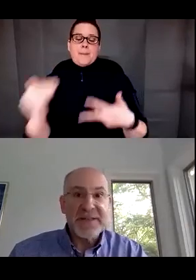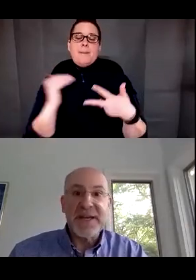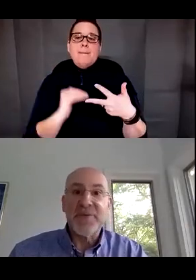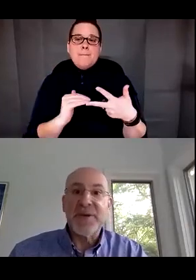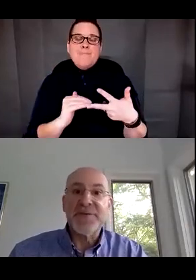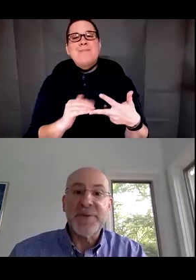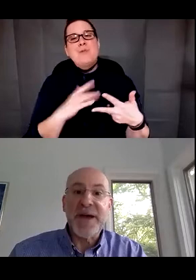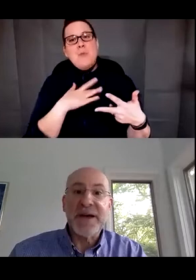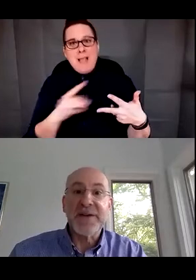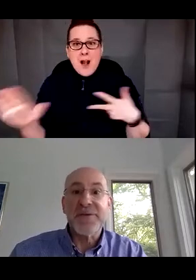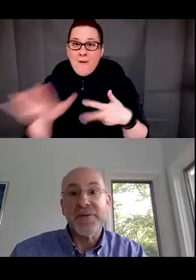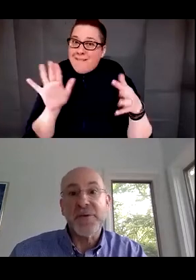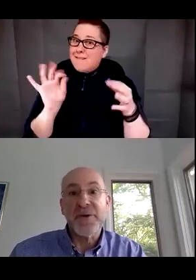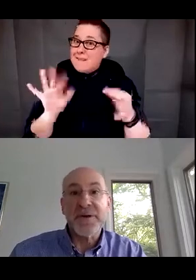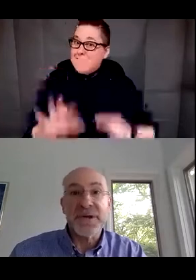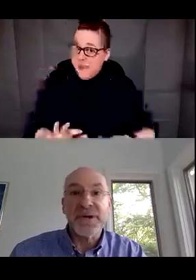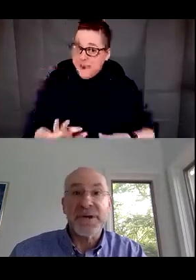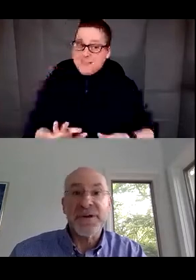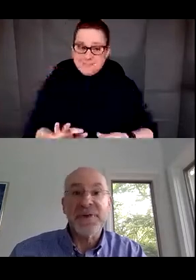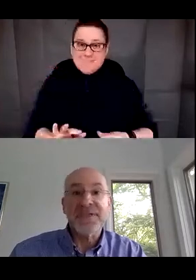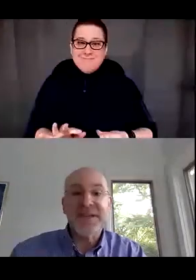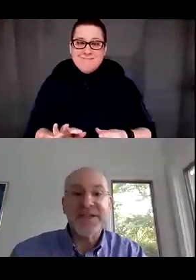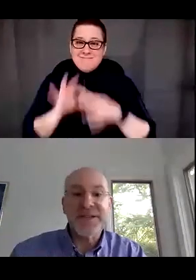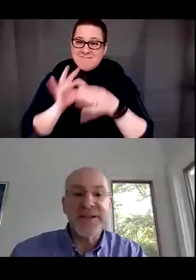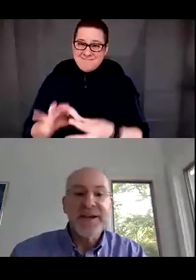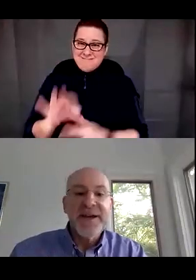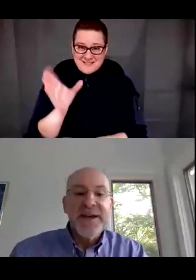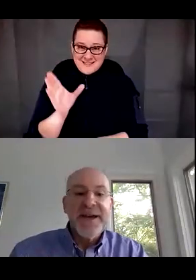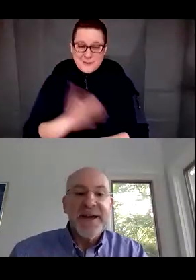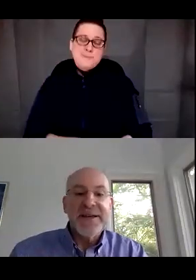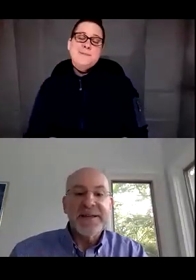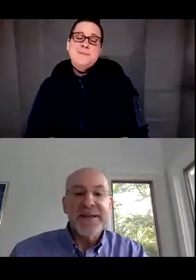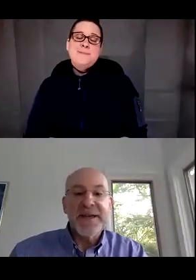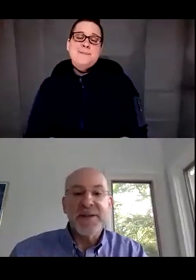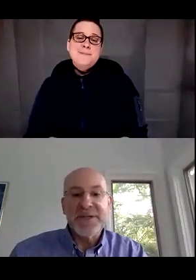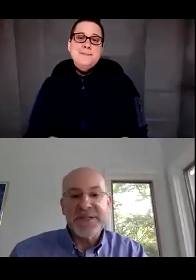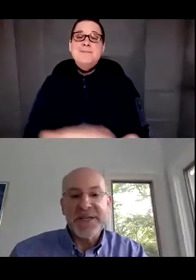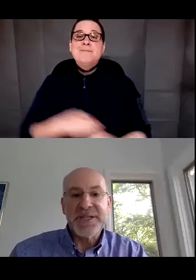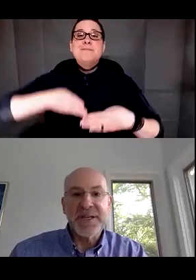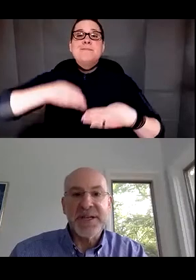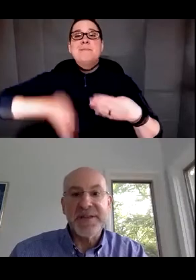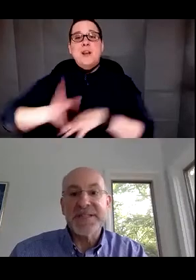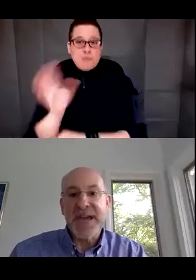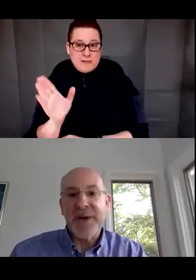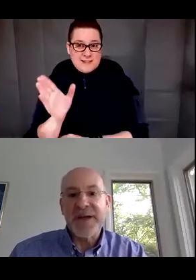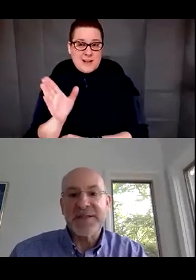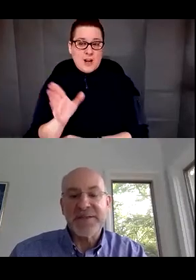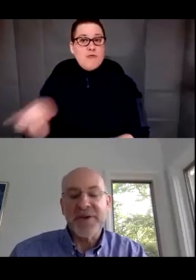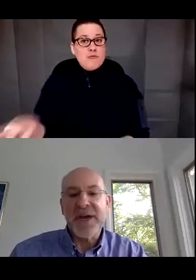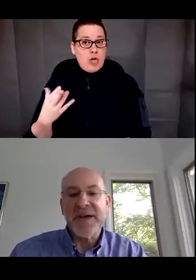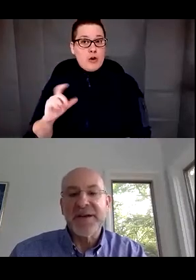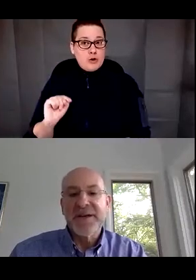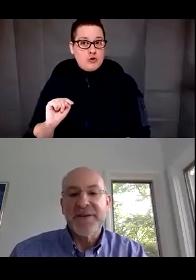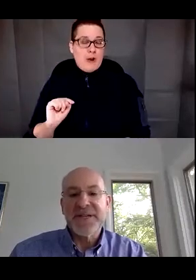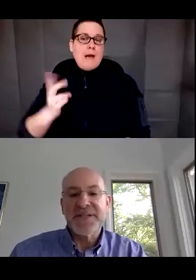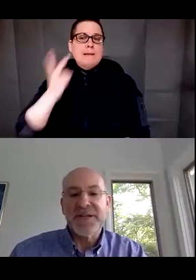We'd like to get everybody's feedback for about the presentation. And at the end of the presentation, in the chat box at the very